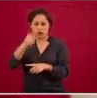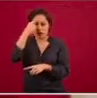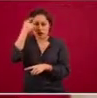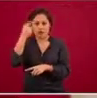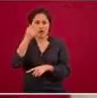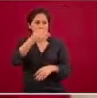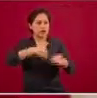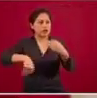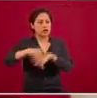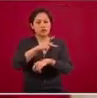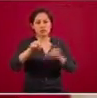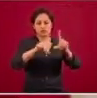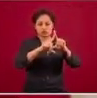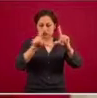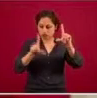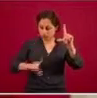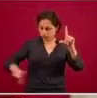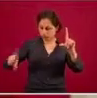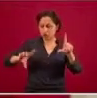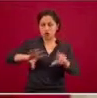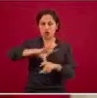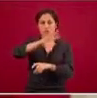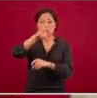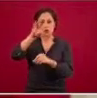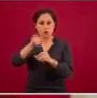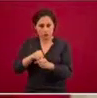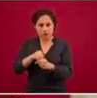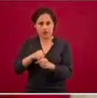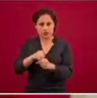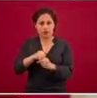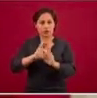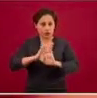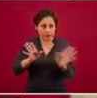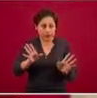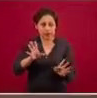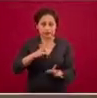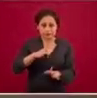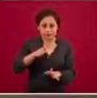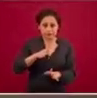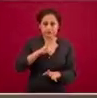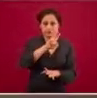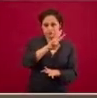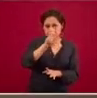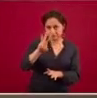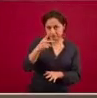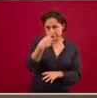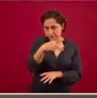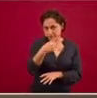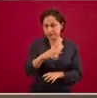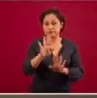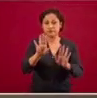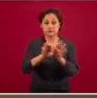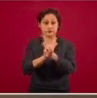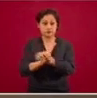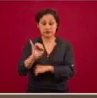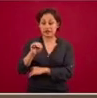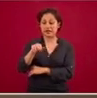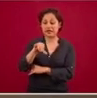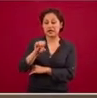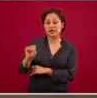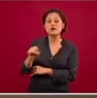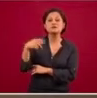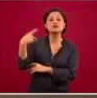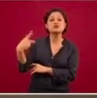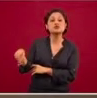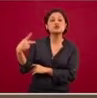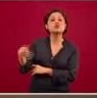this reconversion program. And through this platform, all of the different institutions